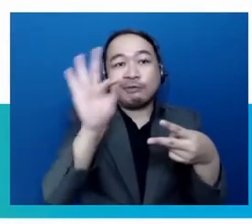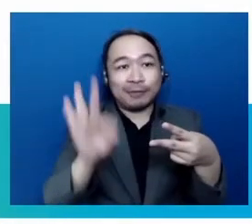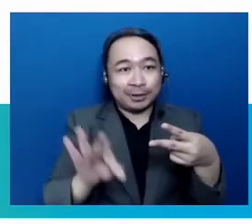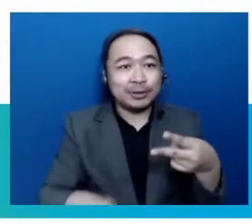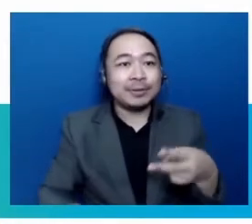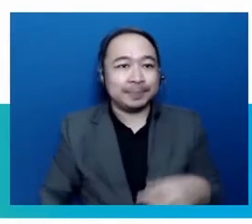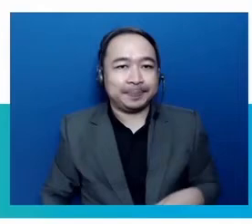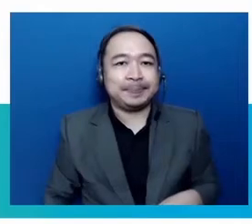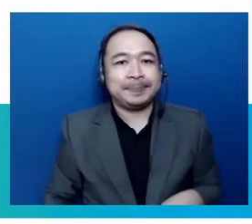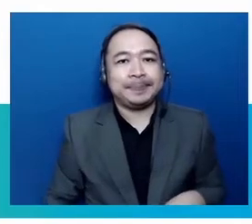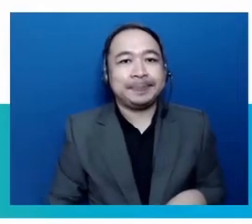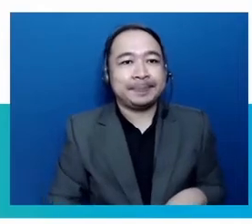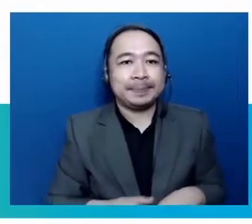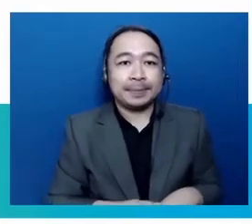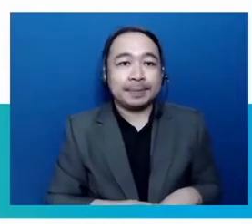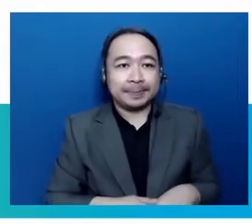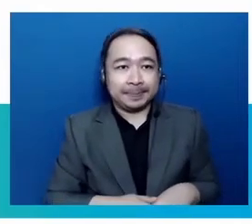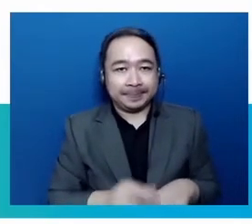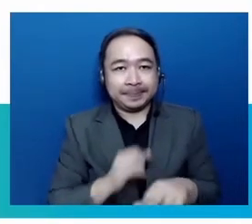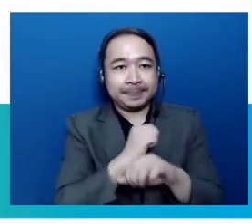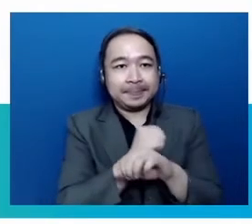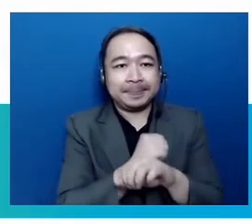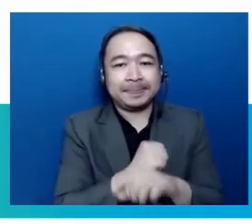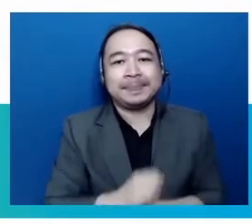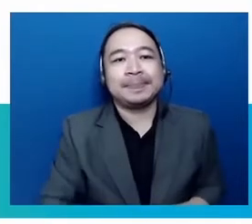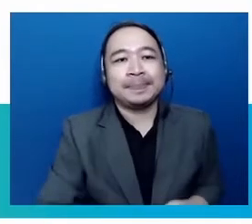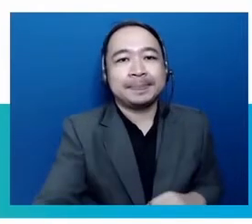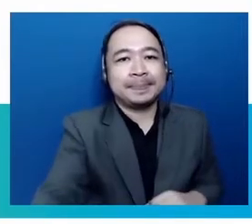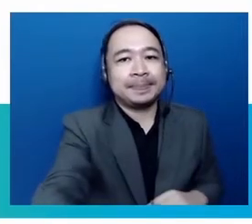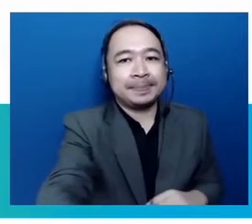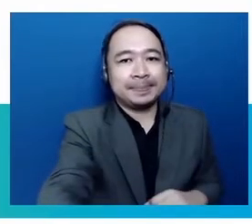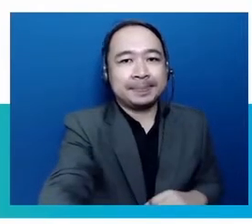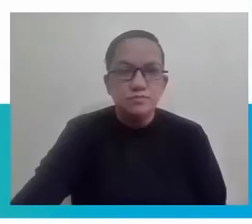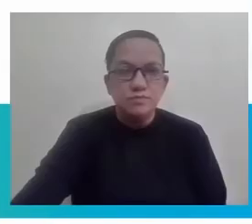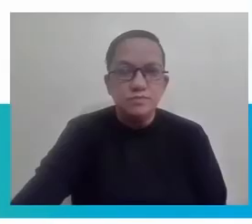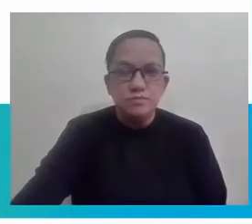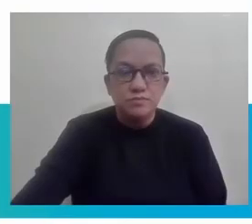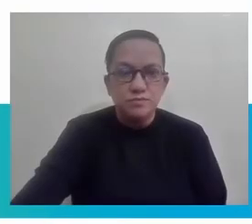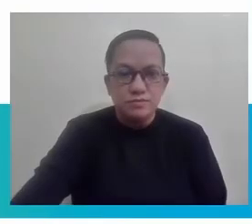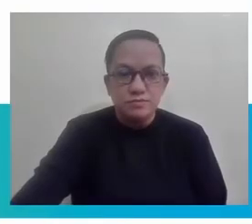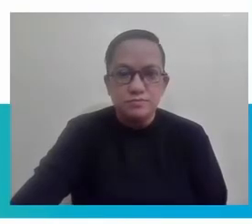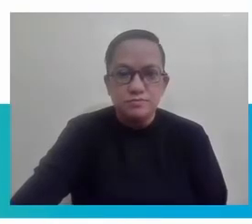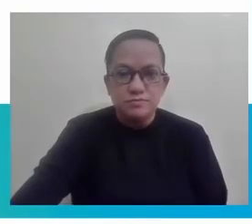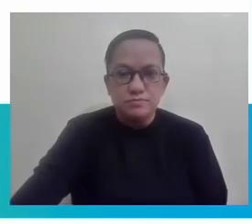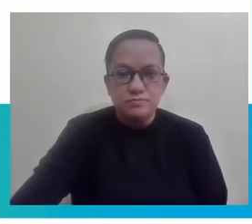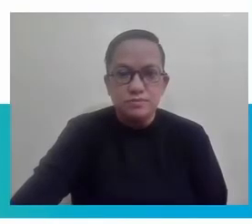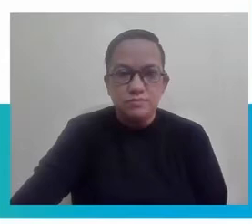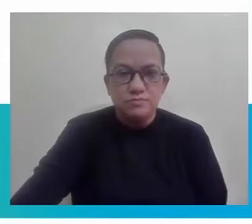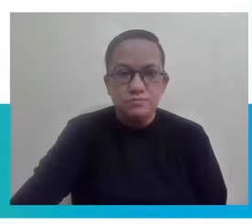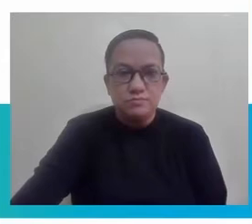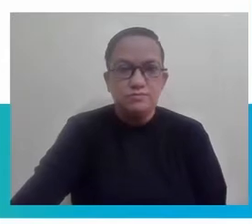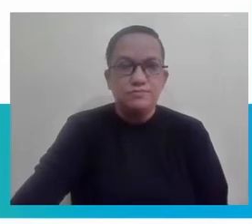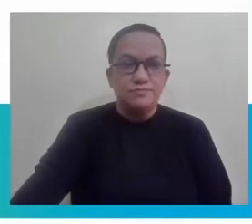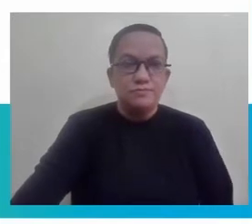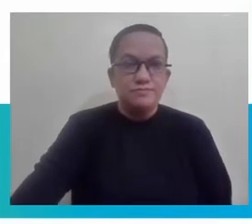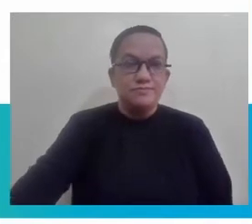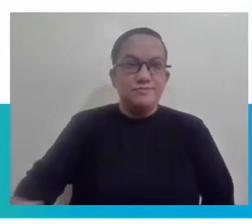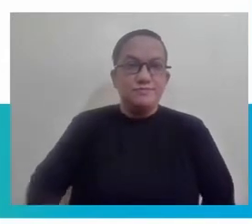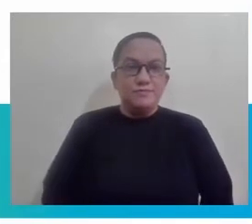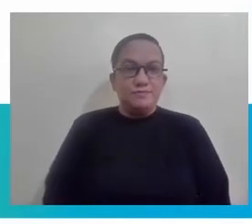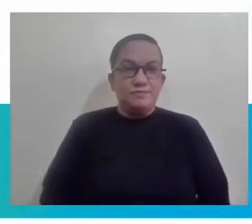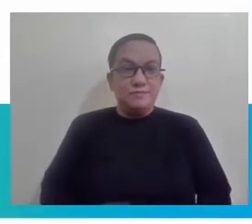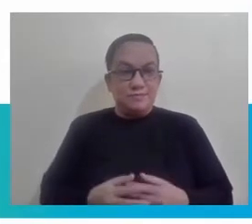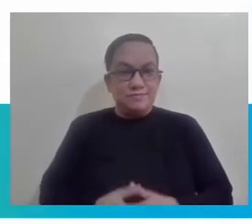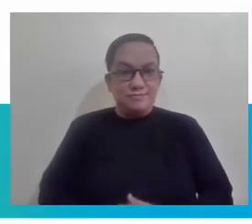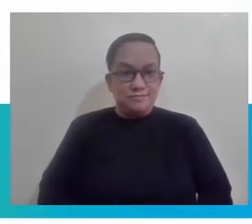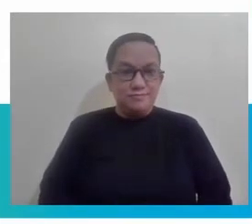I hope all the panelists are ready and getting comfortable. So here is the first question. Thinking about